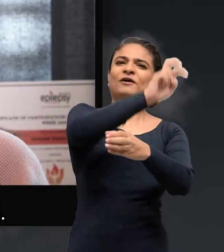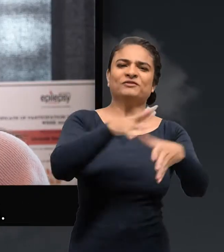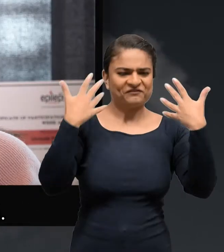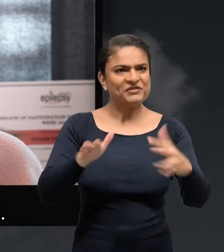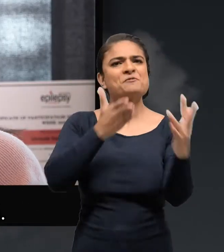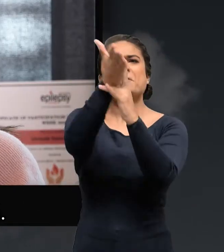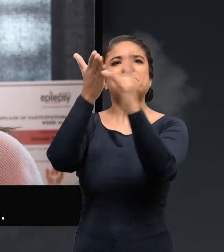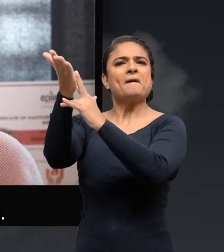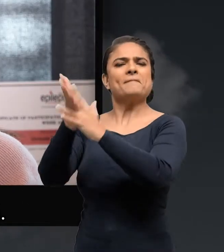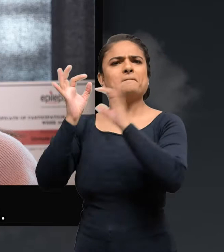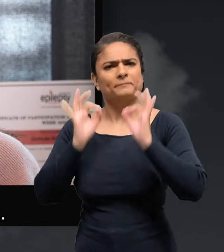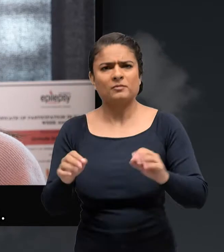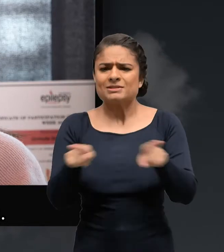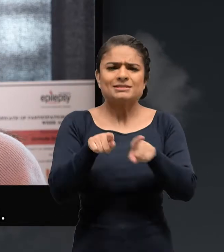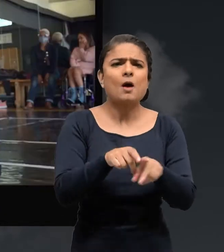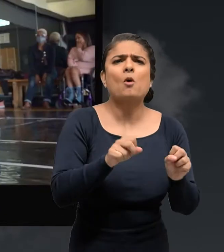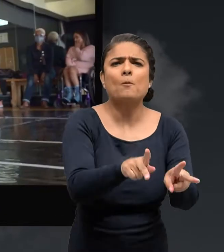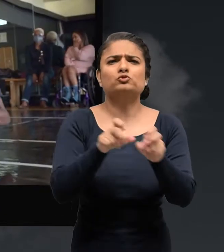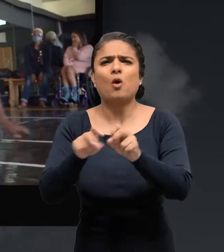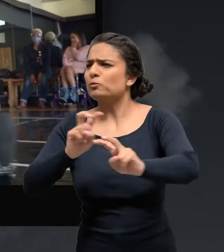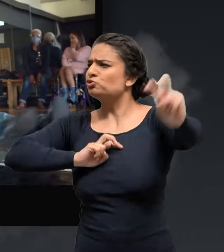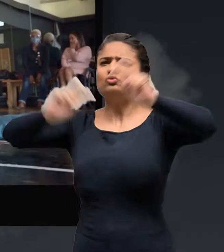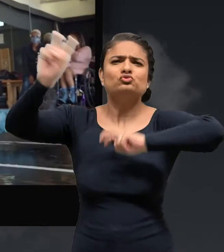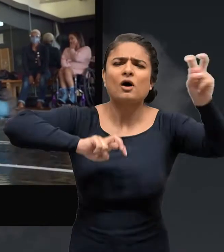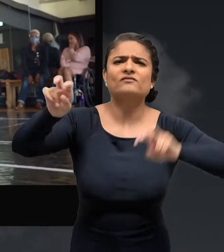offers a lot of opportunities for people to travel.